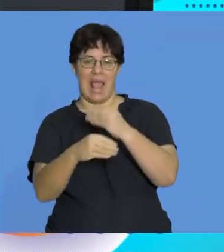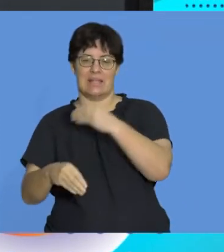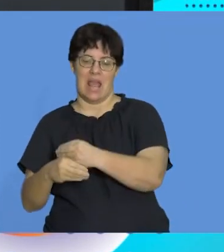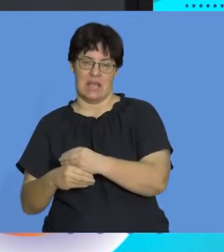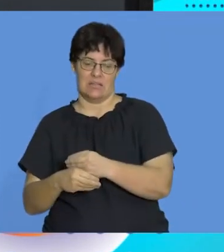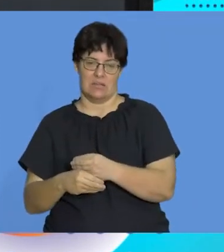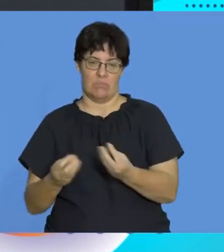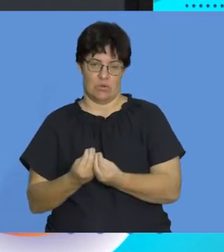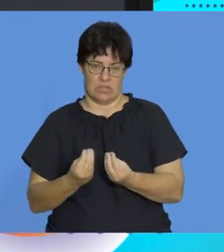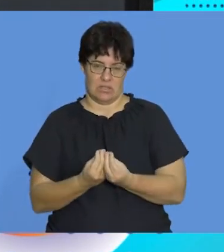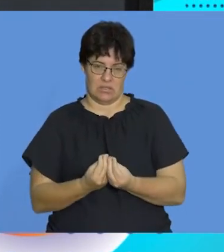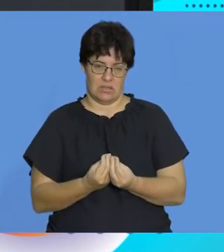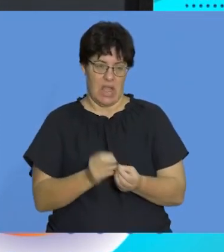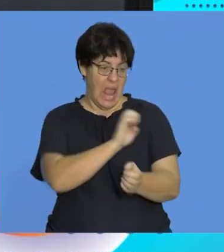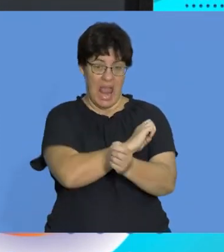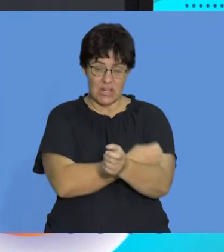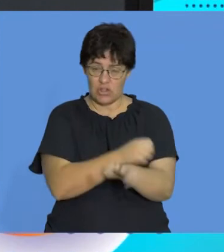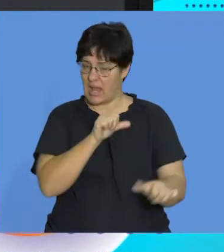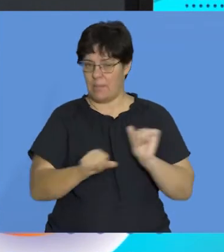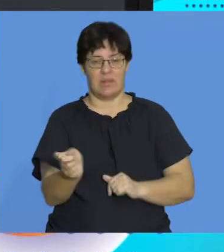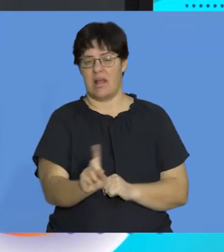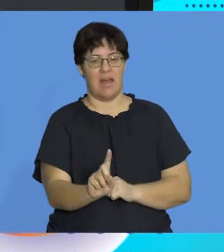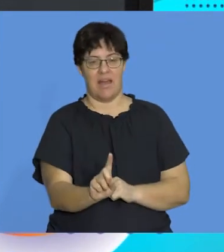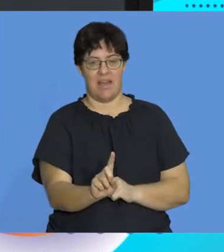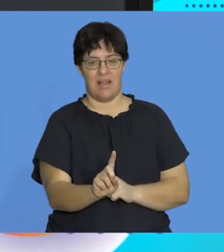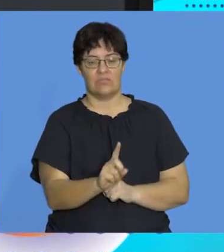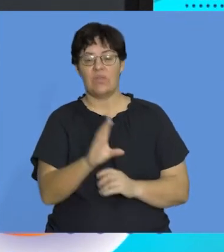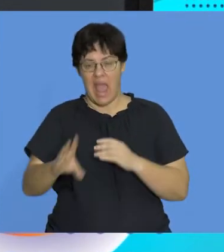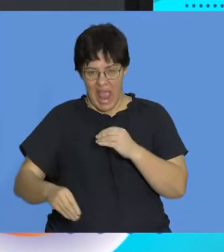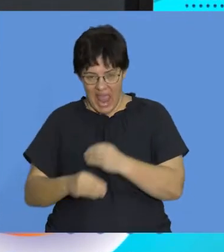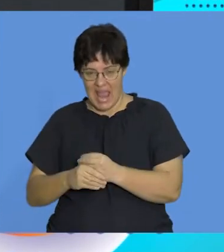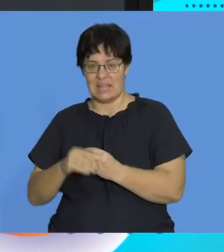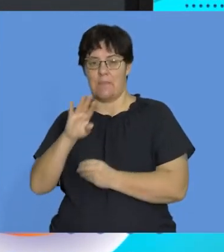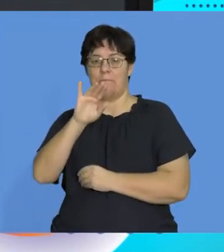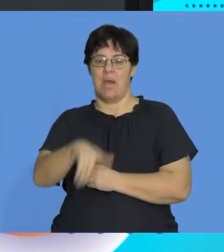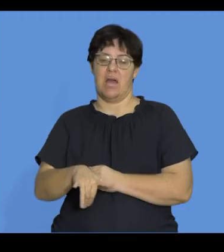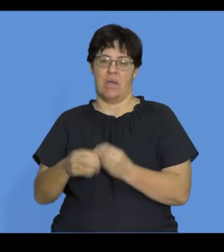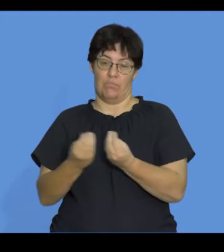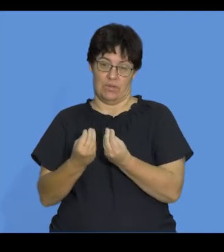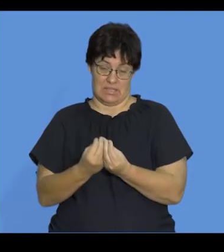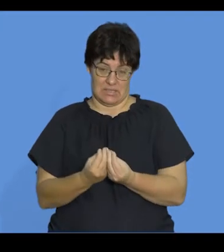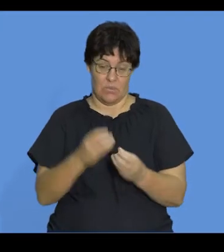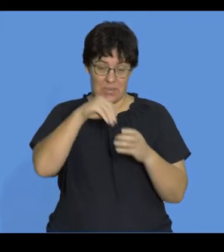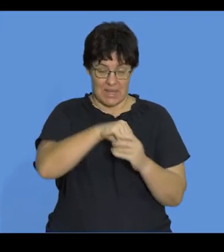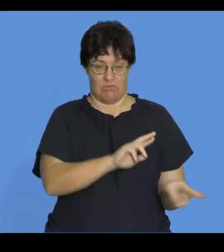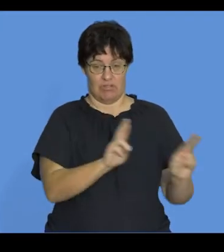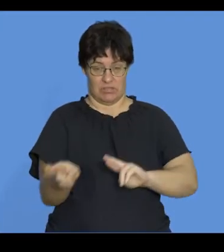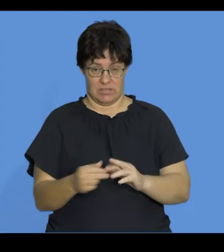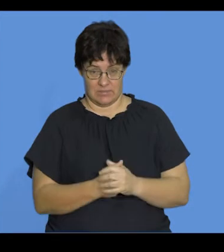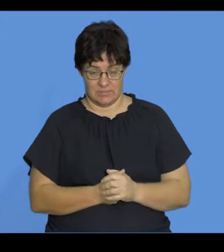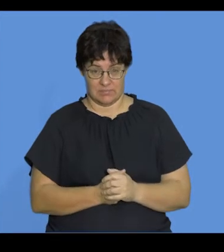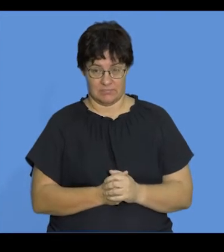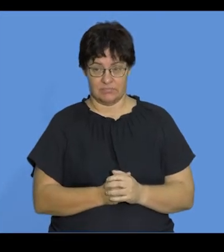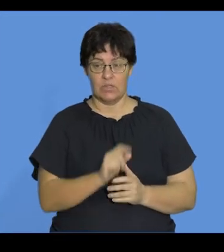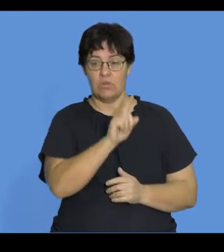energy is not a chemical per se, would only include the byproducts in the reaction, right? And then the question